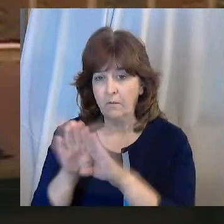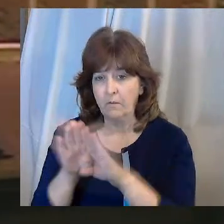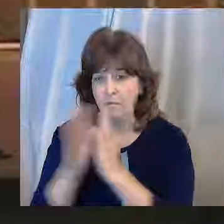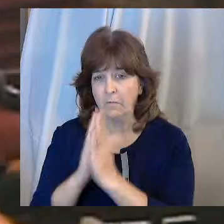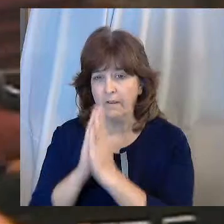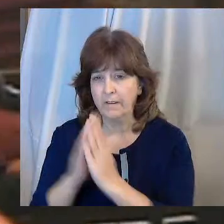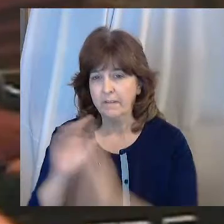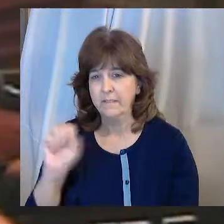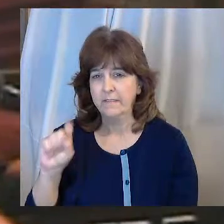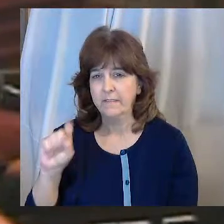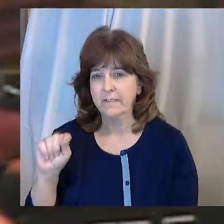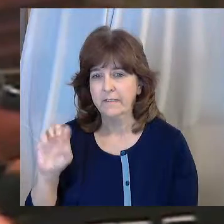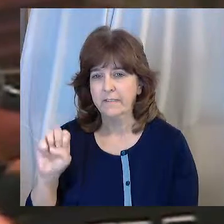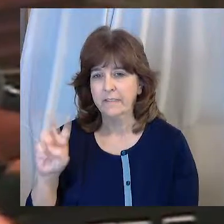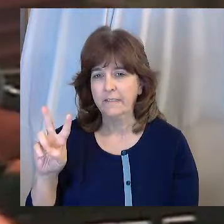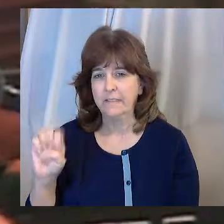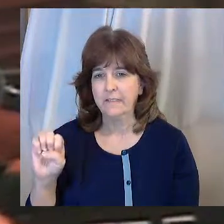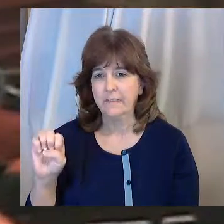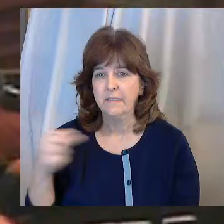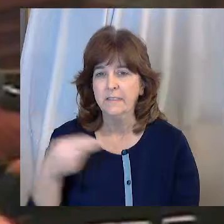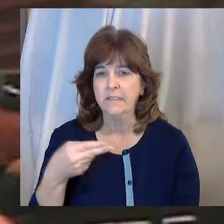Tim.